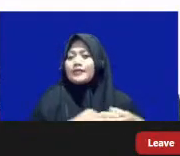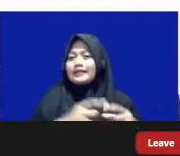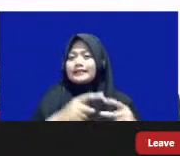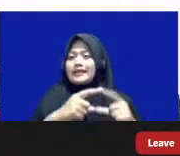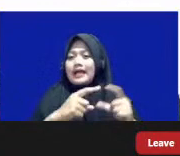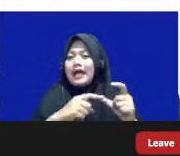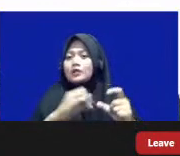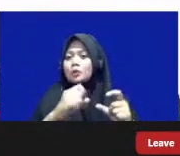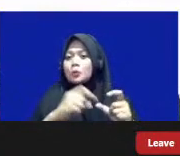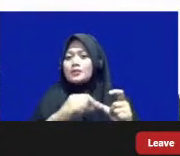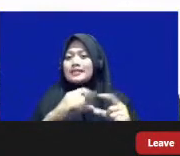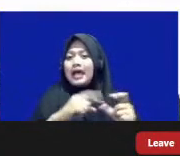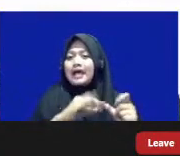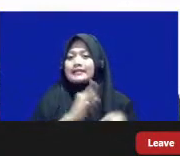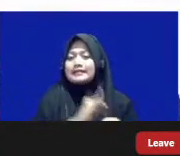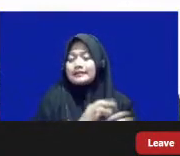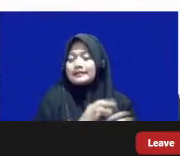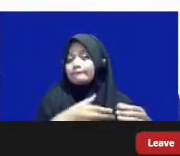women